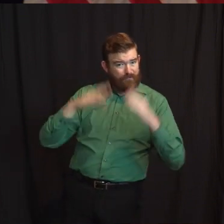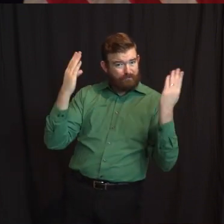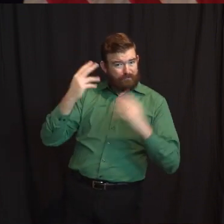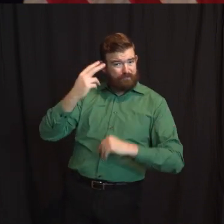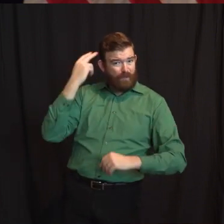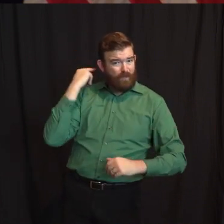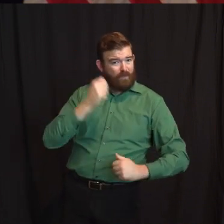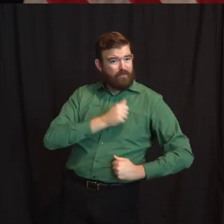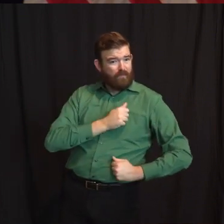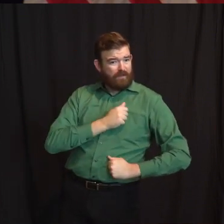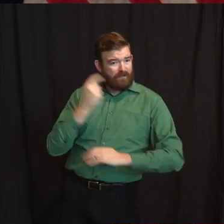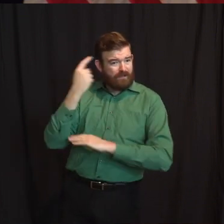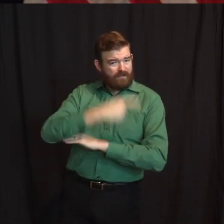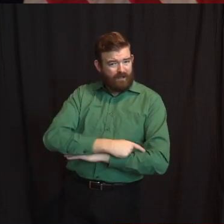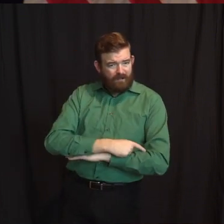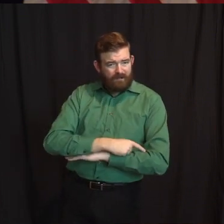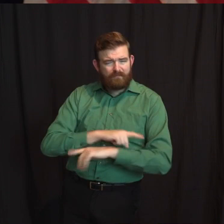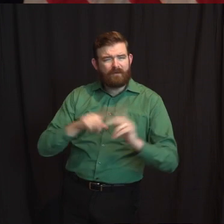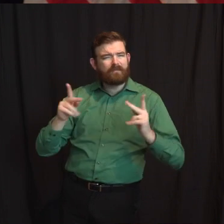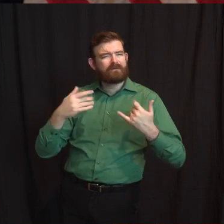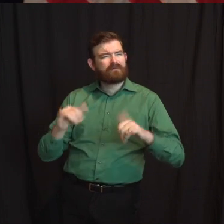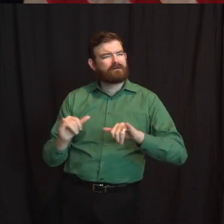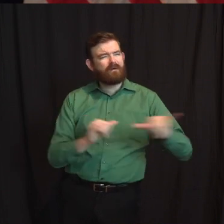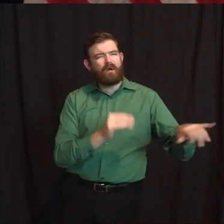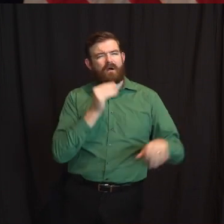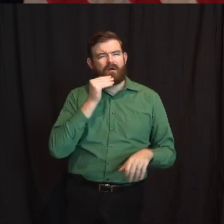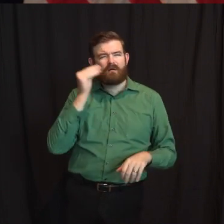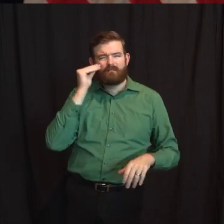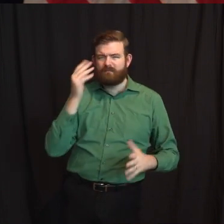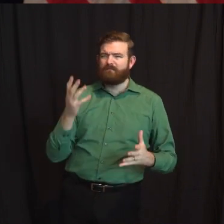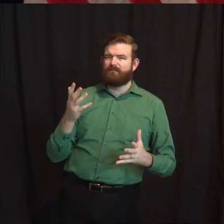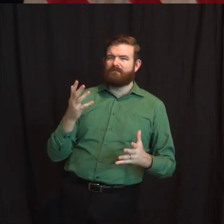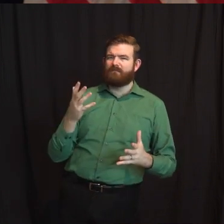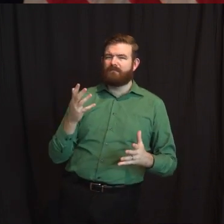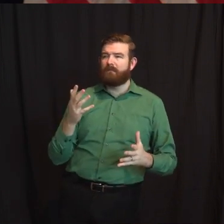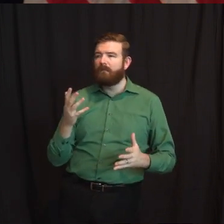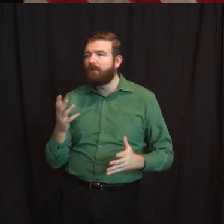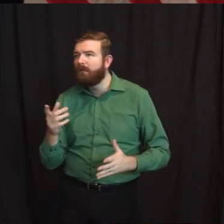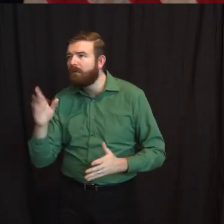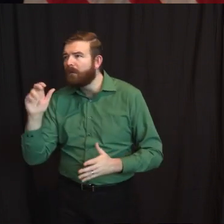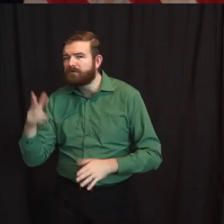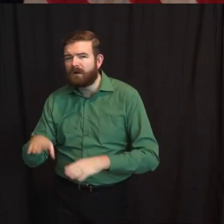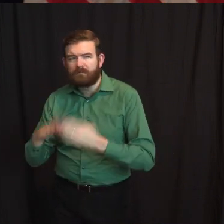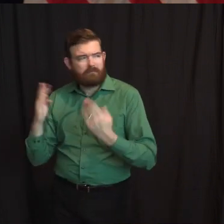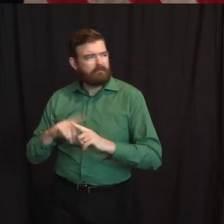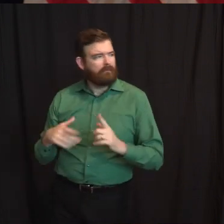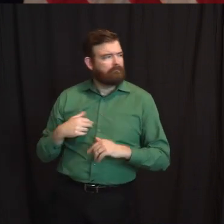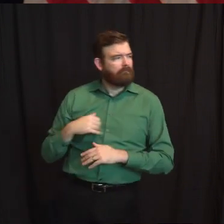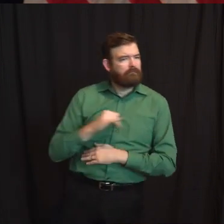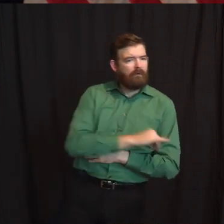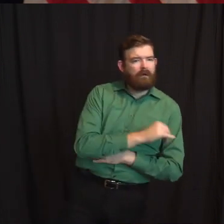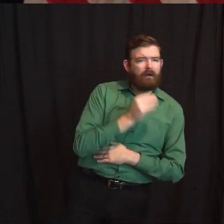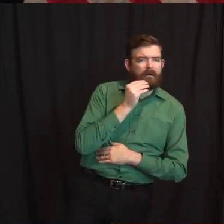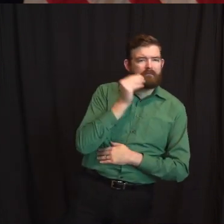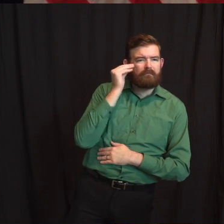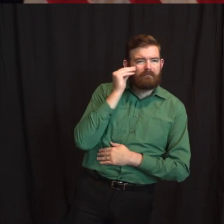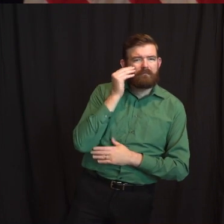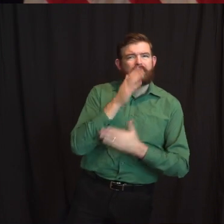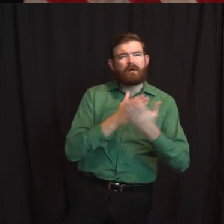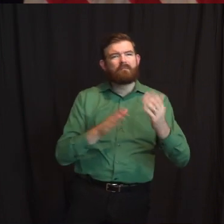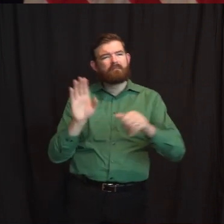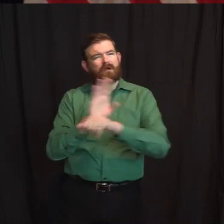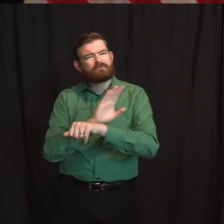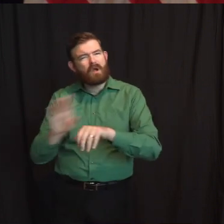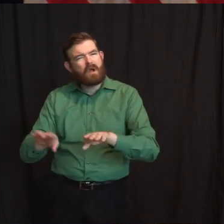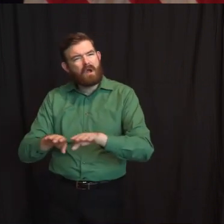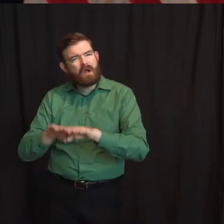those? Some readers have said it's been confusing. Also, non-essential businesses are now open for curbside, but daycare remains closed. What's the